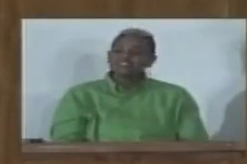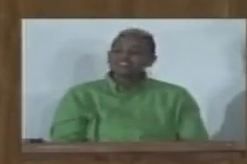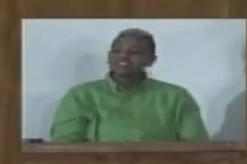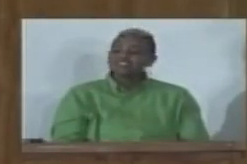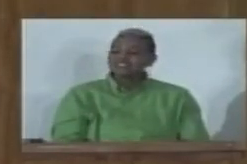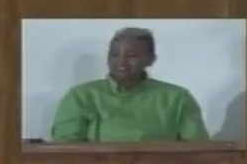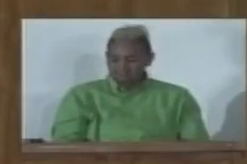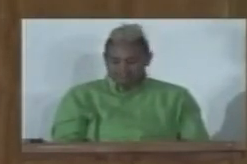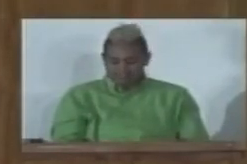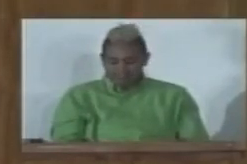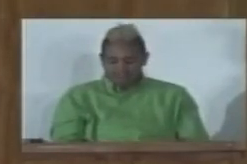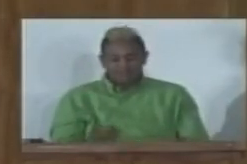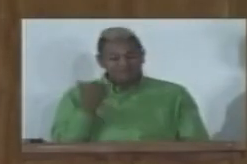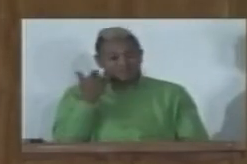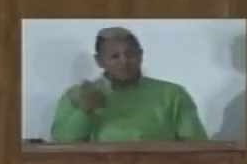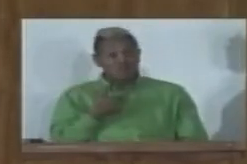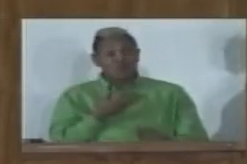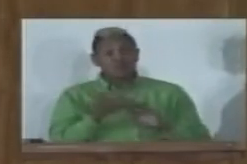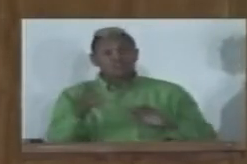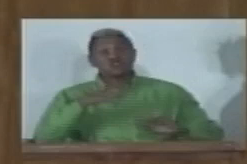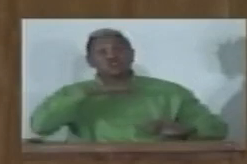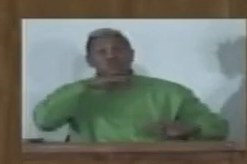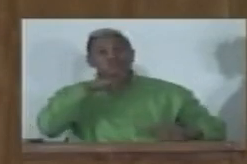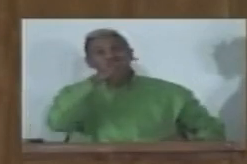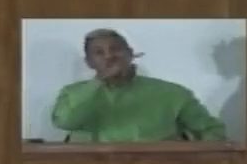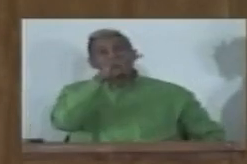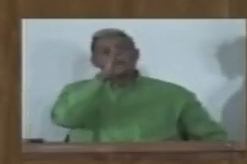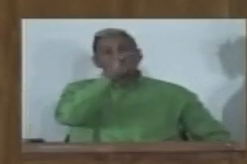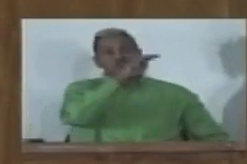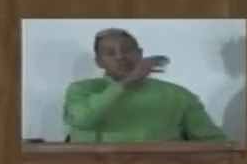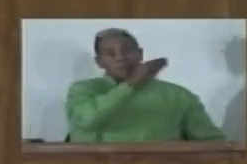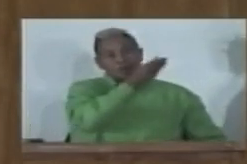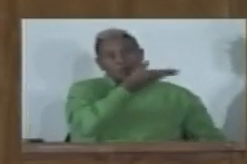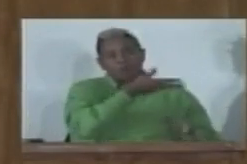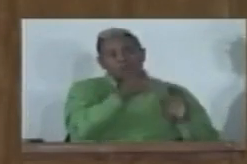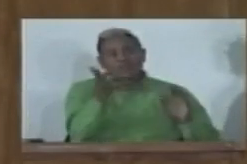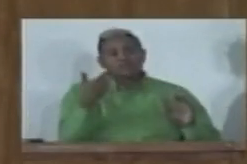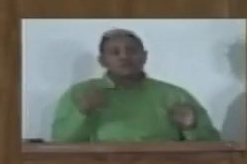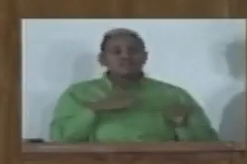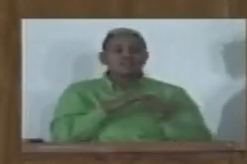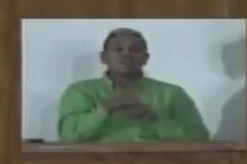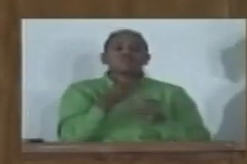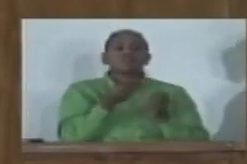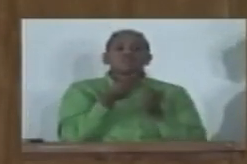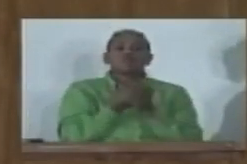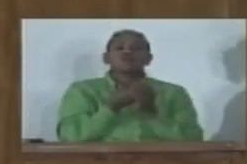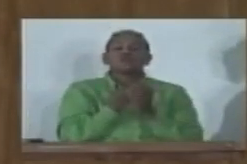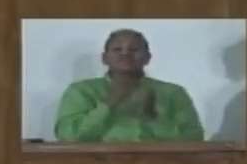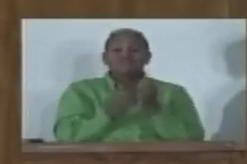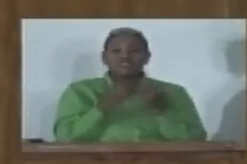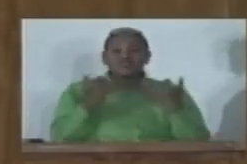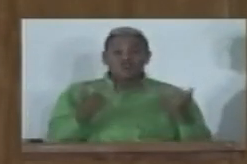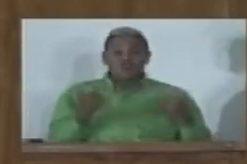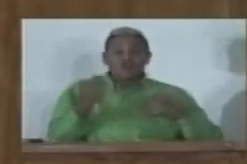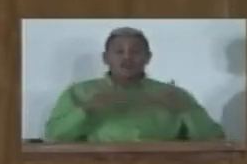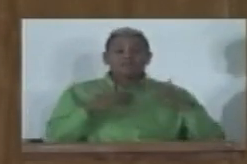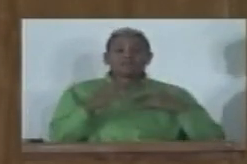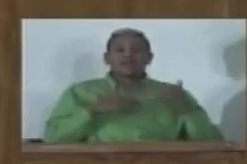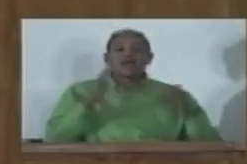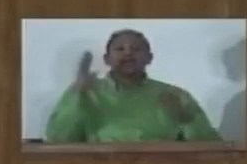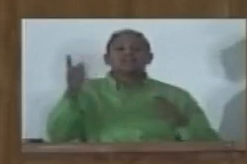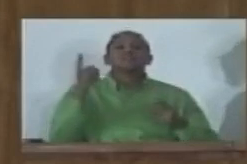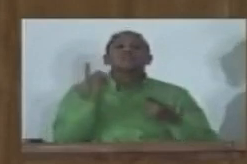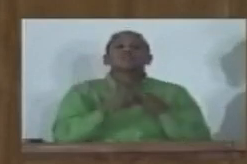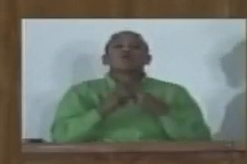If we add the waste and corruption at Petrojam, we would have enough money to retrofit the current building and leave a